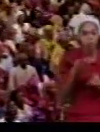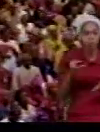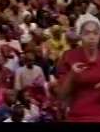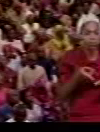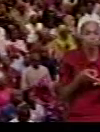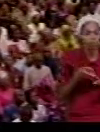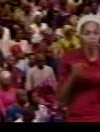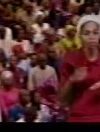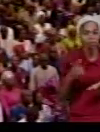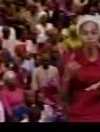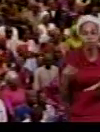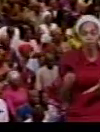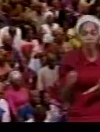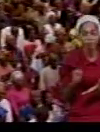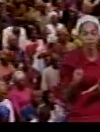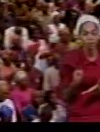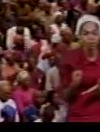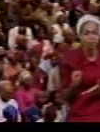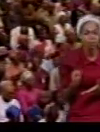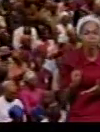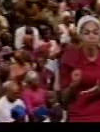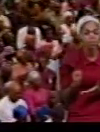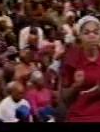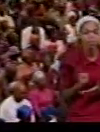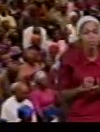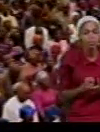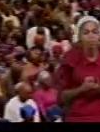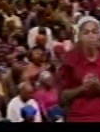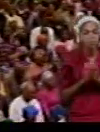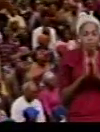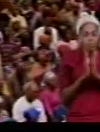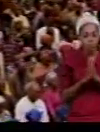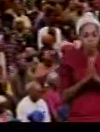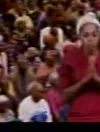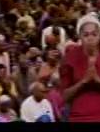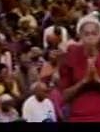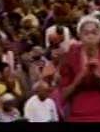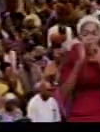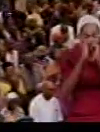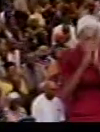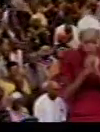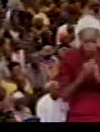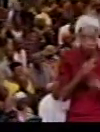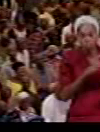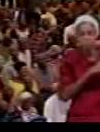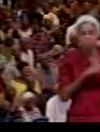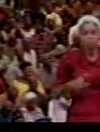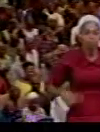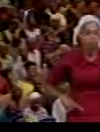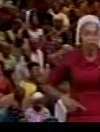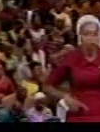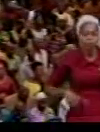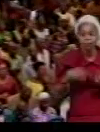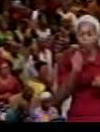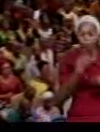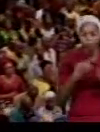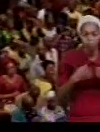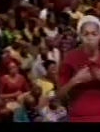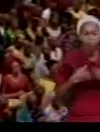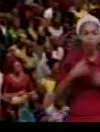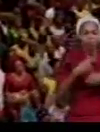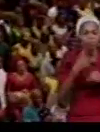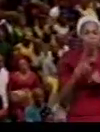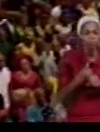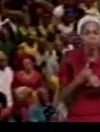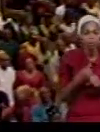Lord. Let's raise our voices as we worship the Lord, who has made it possible for you